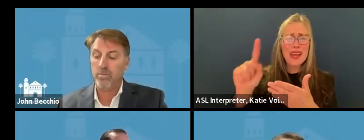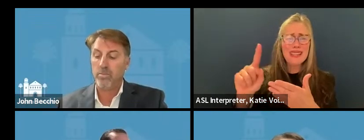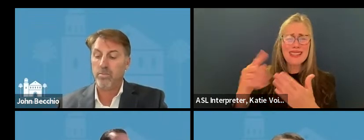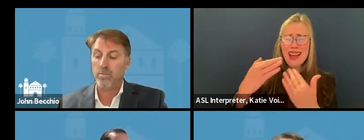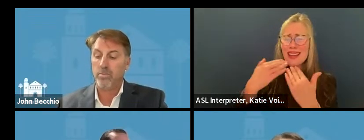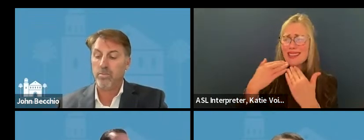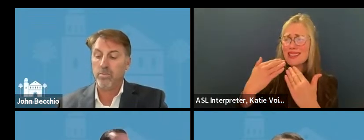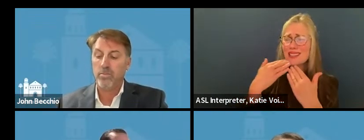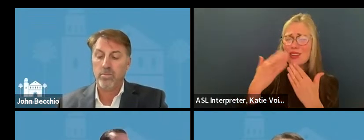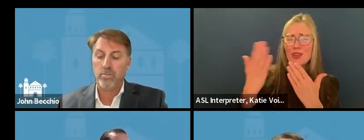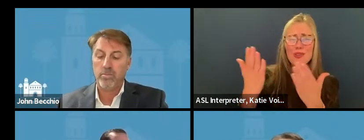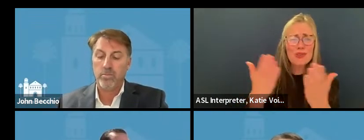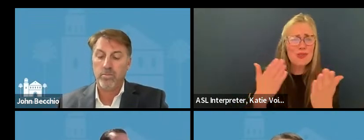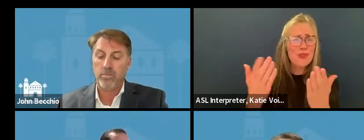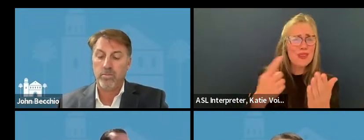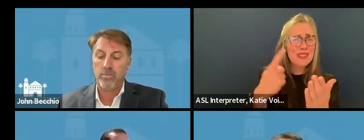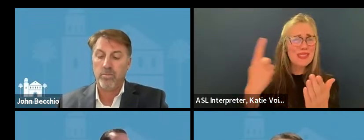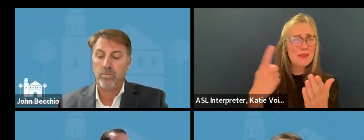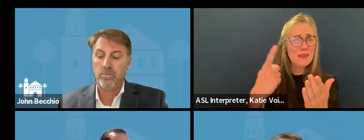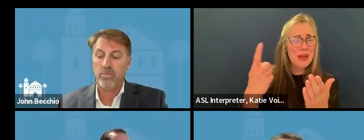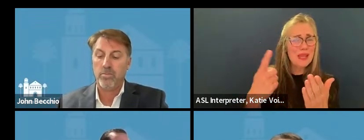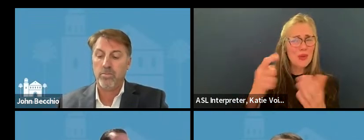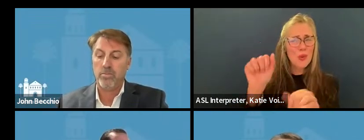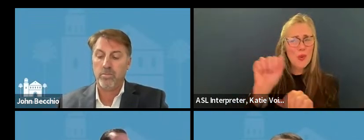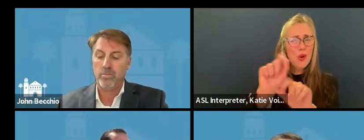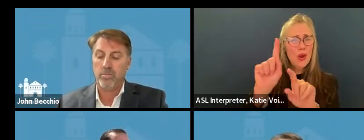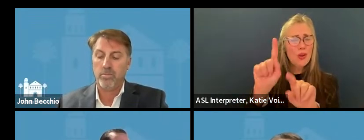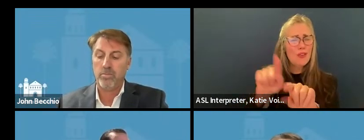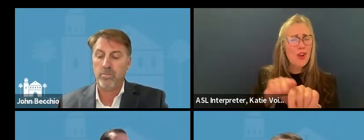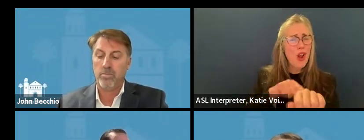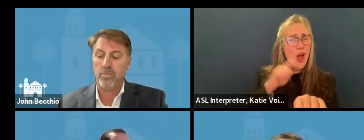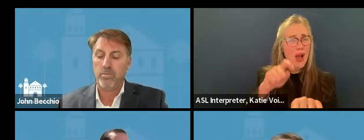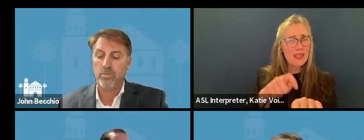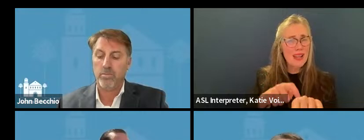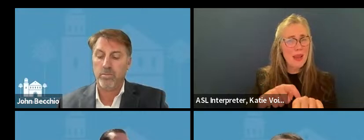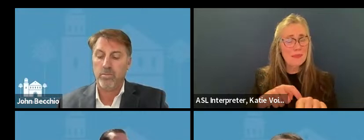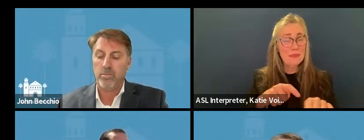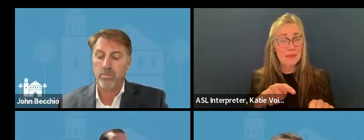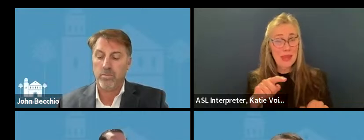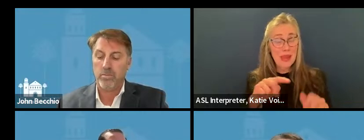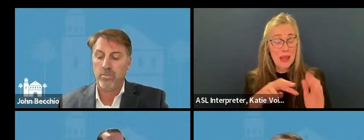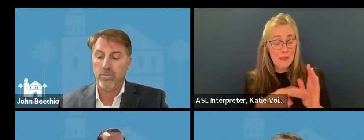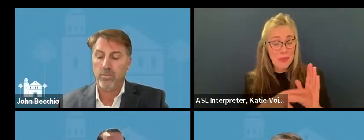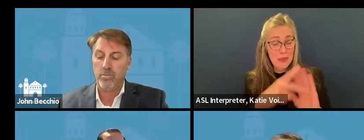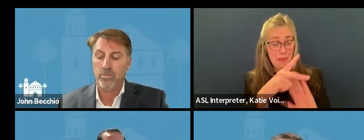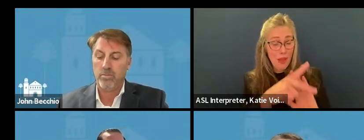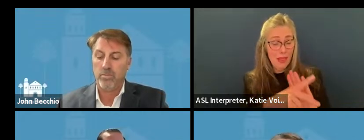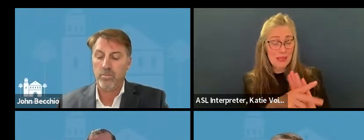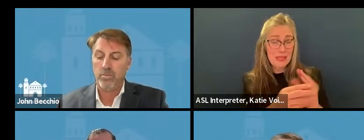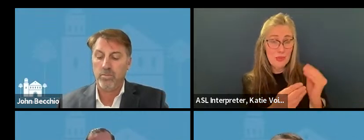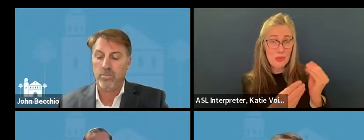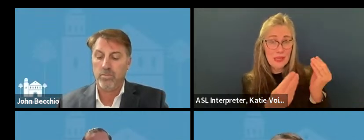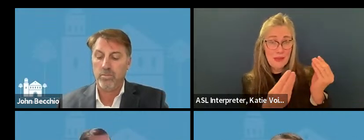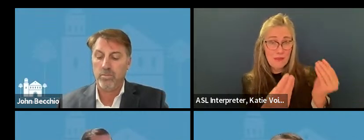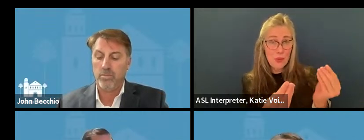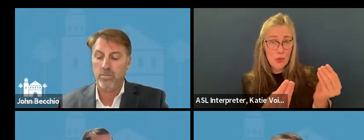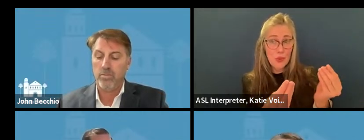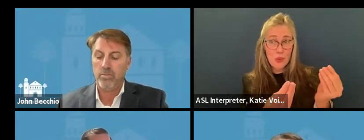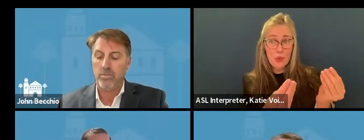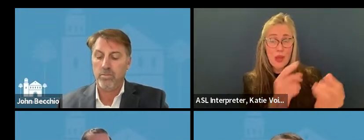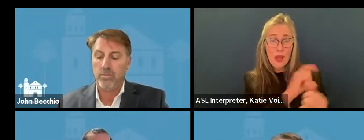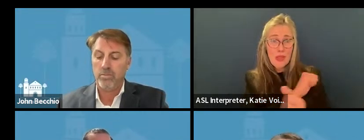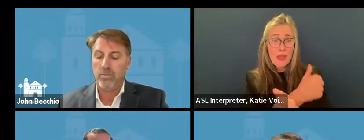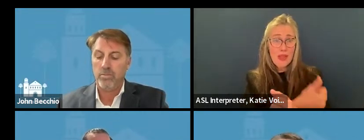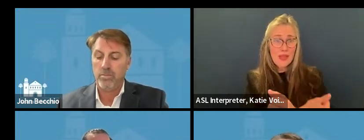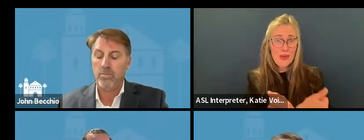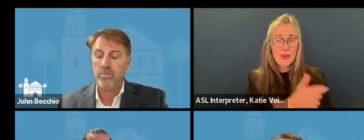somebody that's been there for a long, long time. And this policy would give you that authority, Dr. Vecchio.